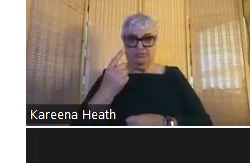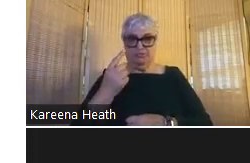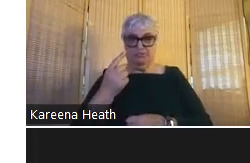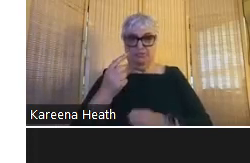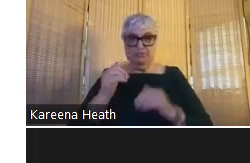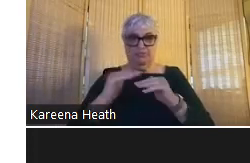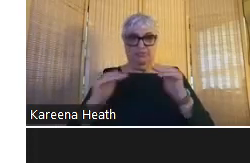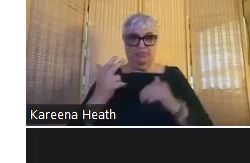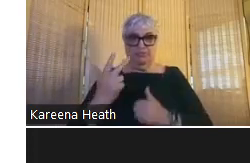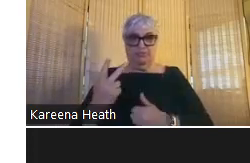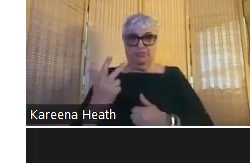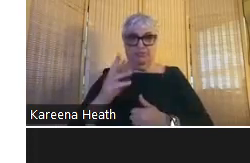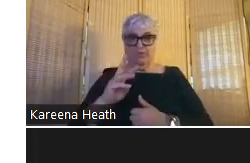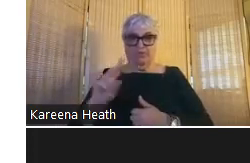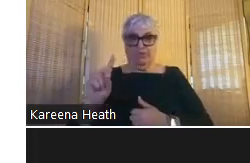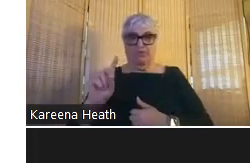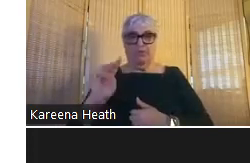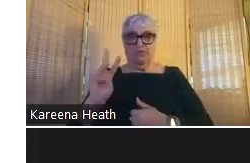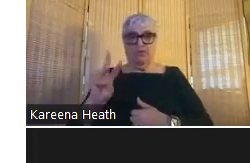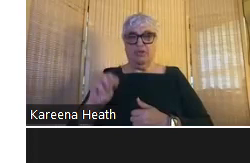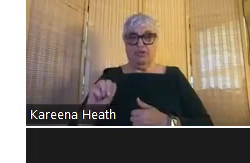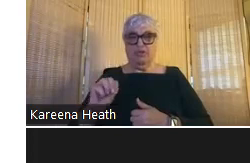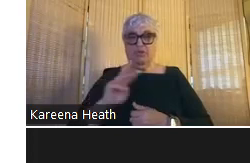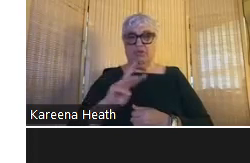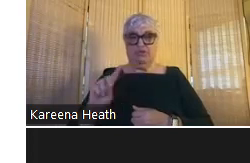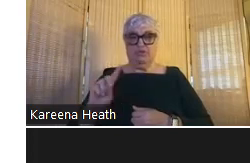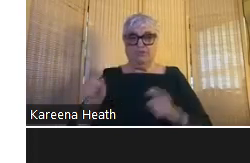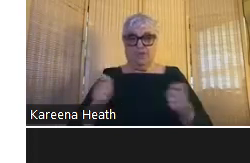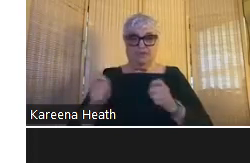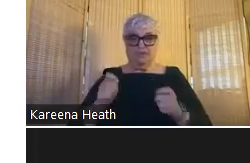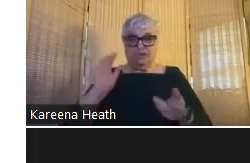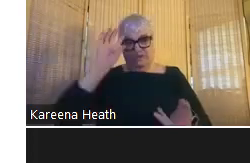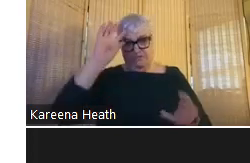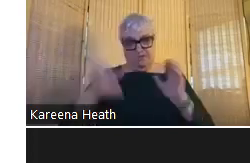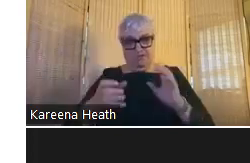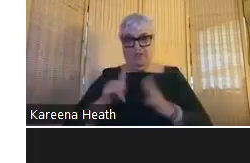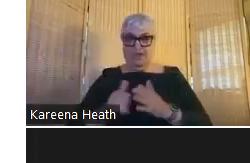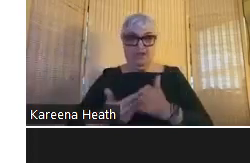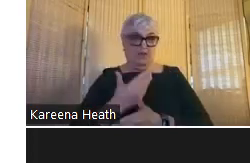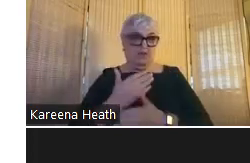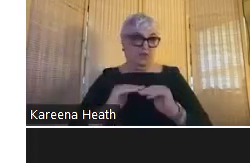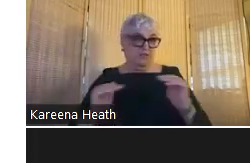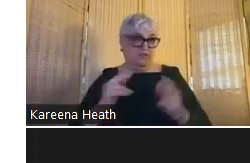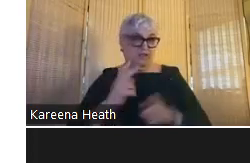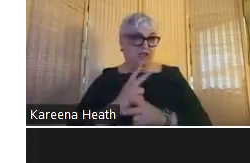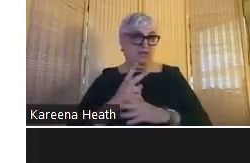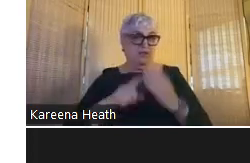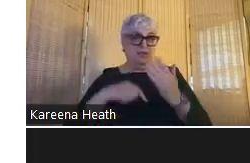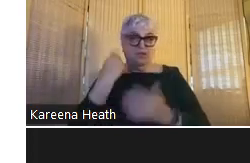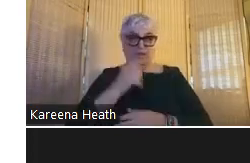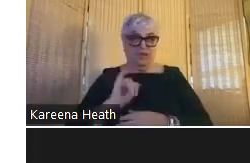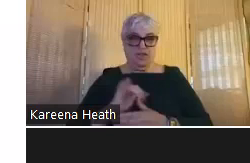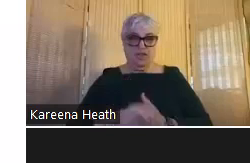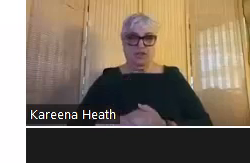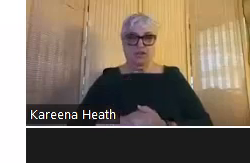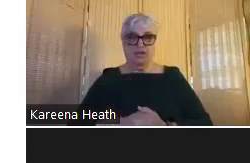level 3 withdrawal management might cause a little bit of confusion. Is that a brand new level of care? What does that look like?